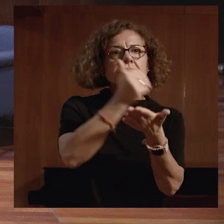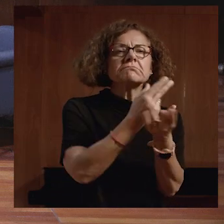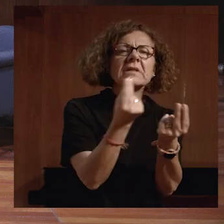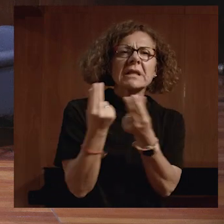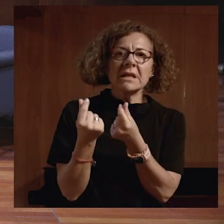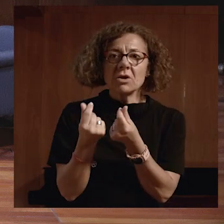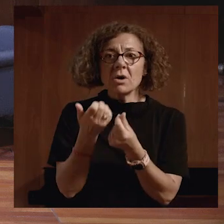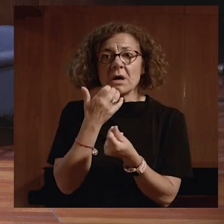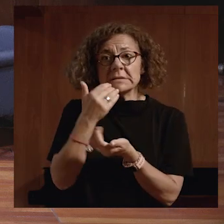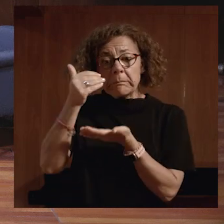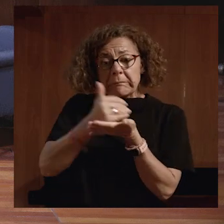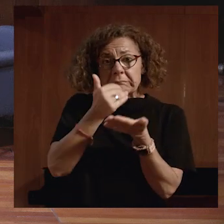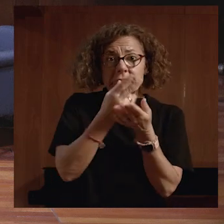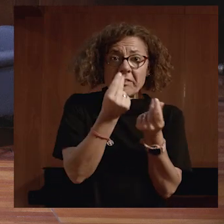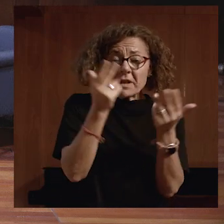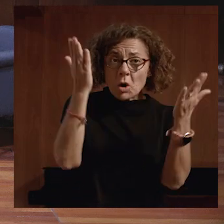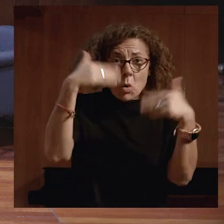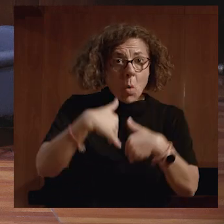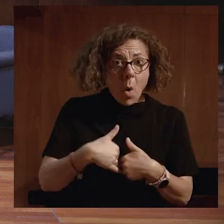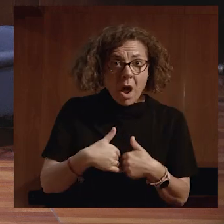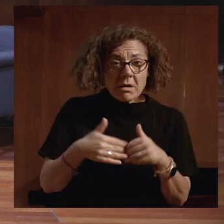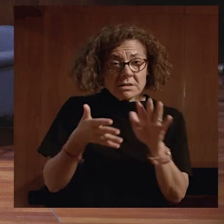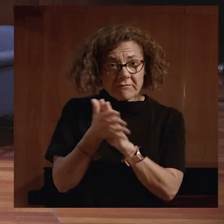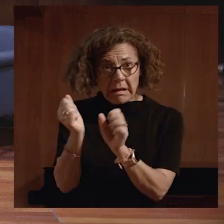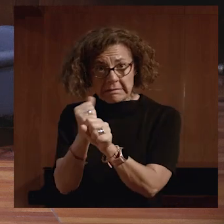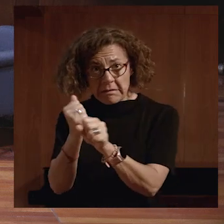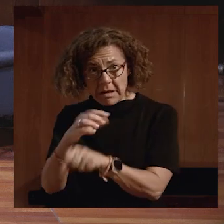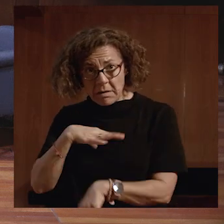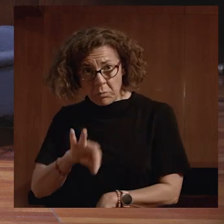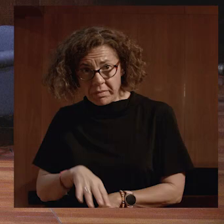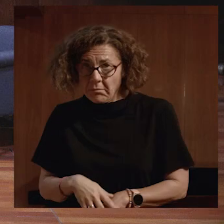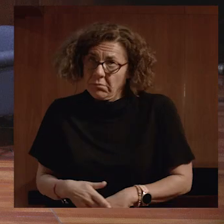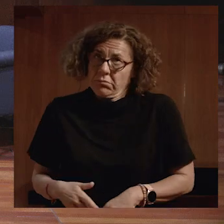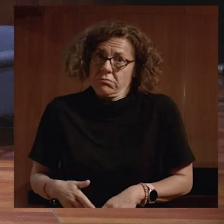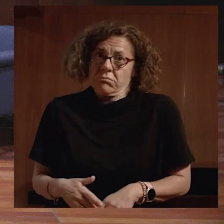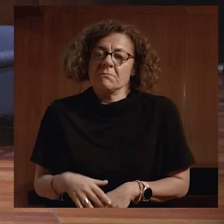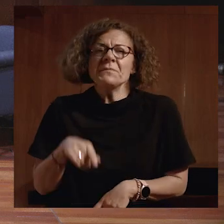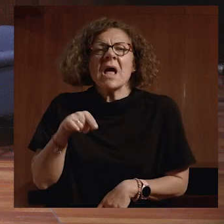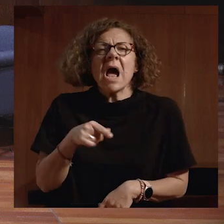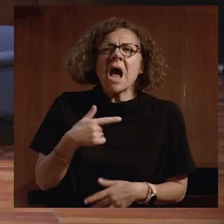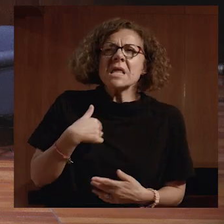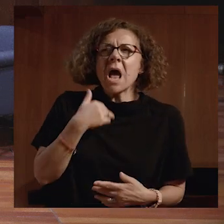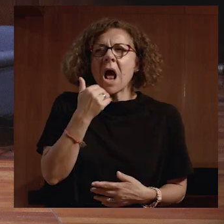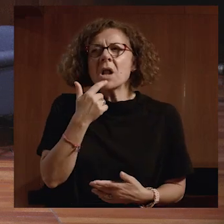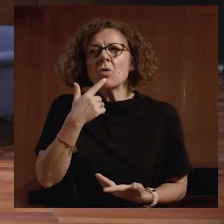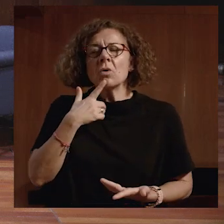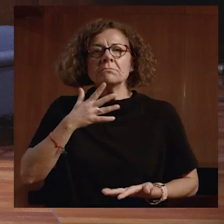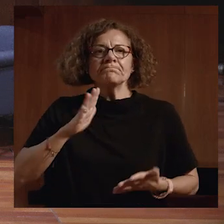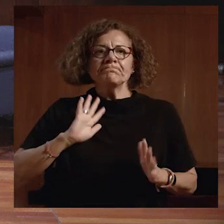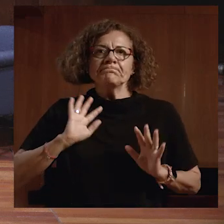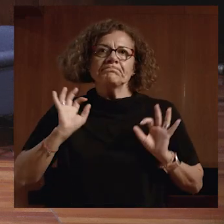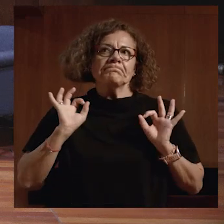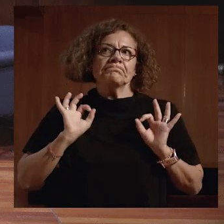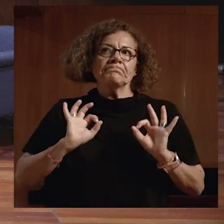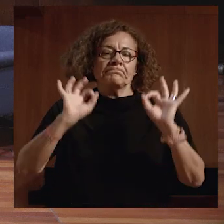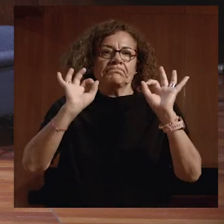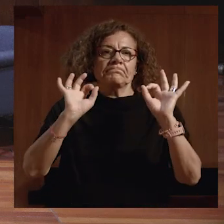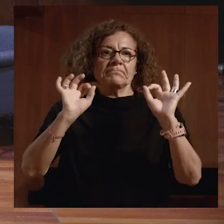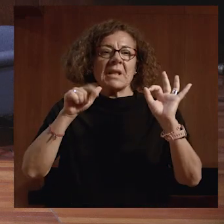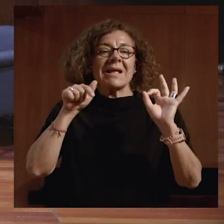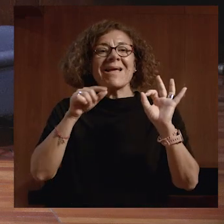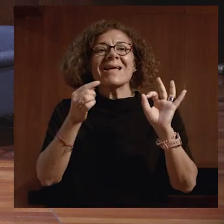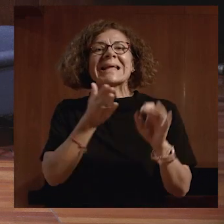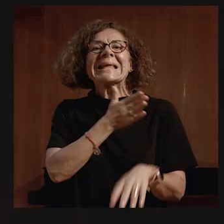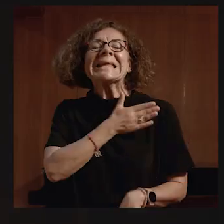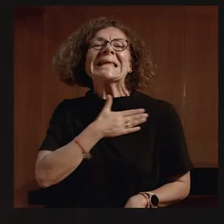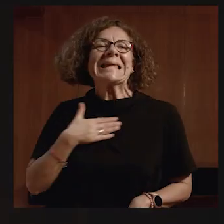you? We have a glorified impression that they just will want to work with this artist because they believe in the artistry.